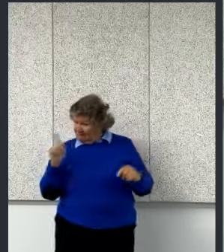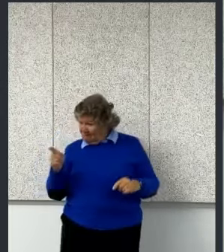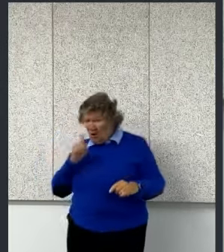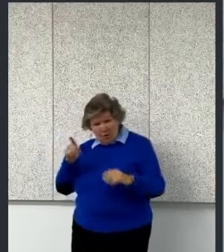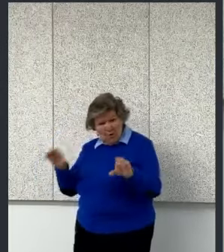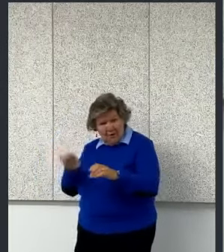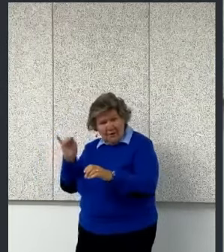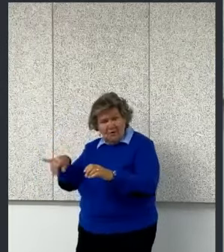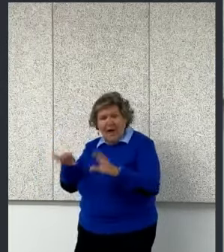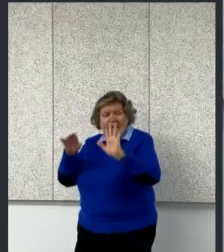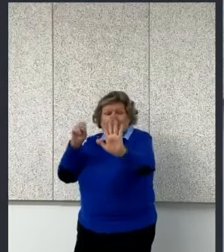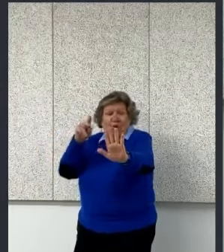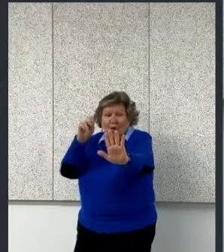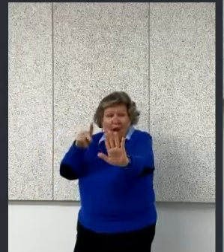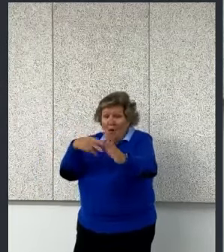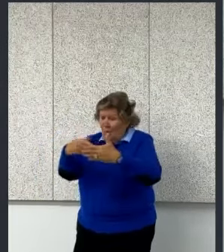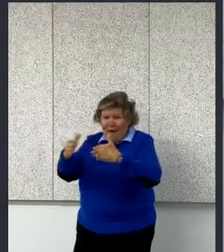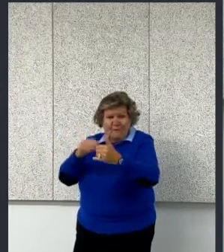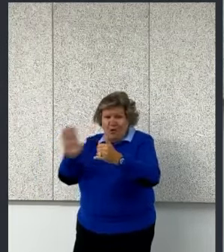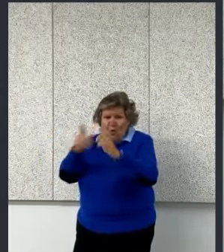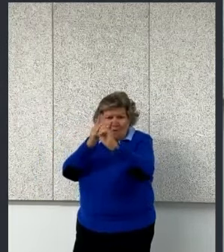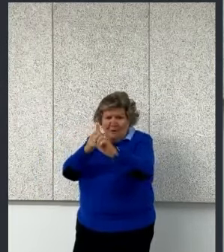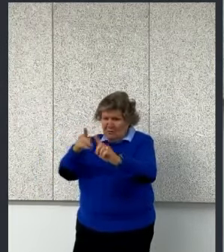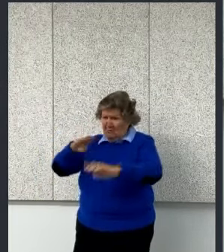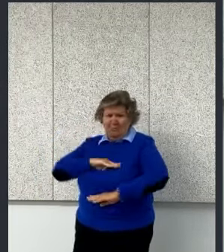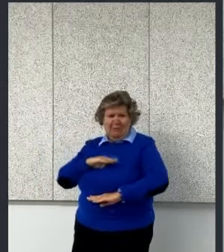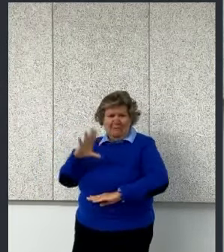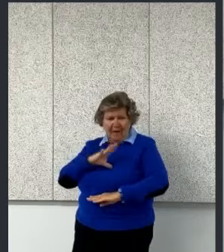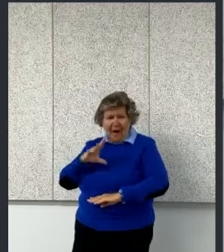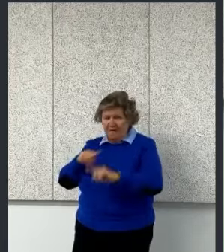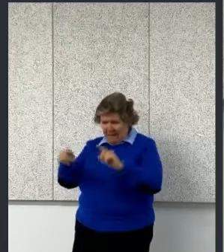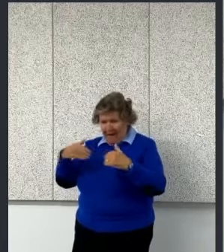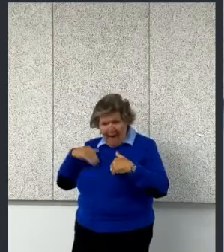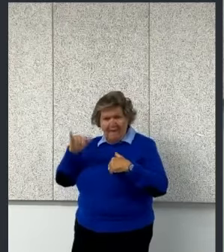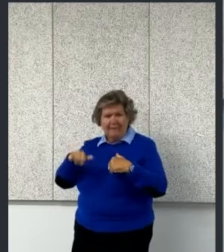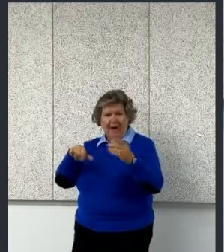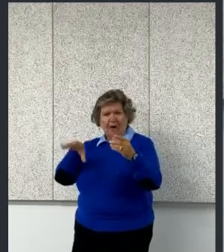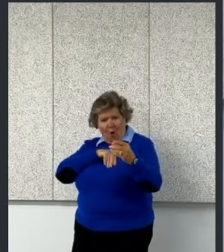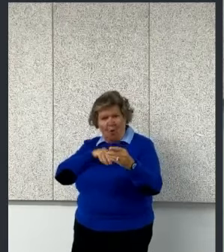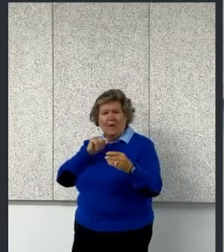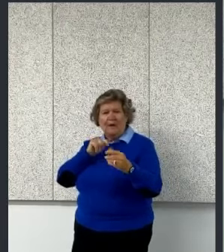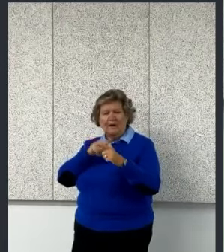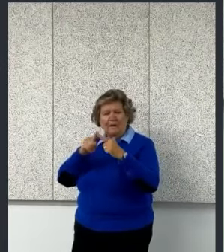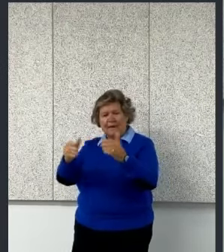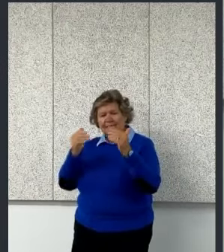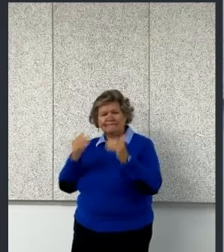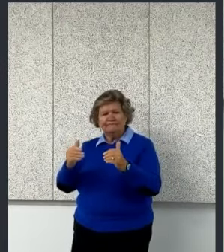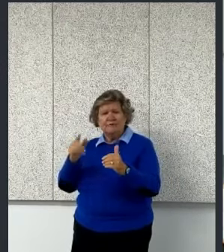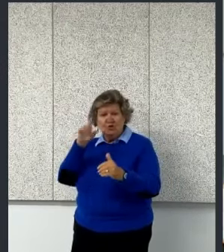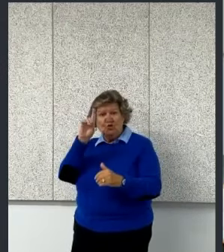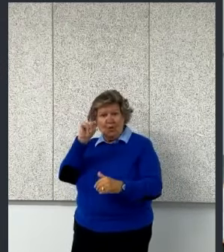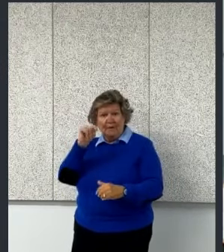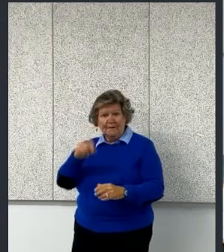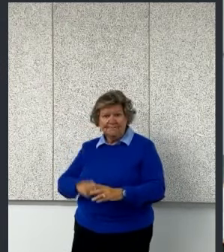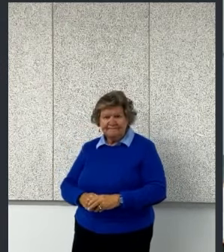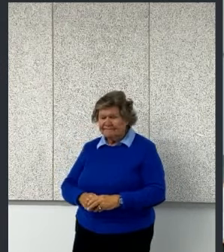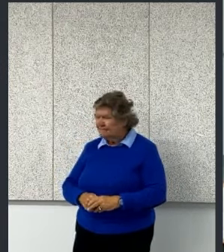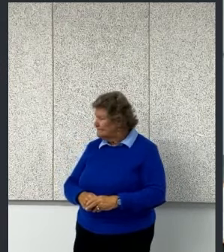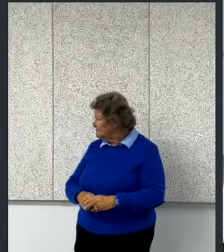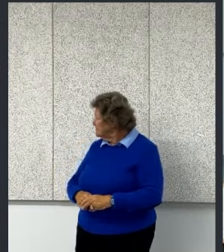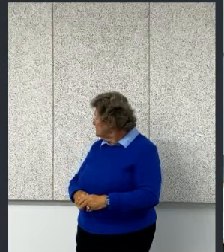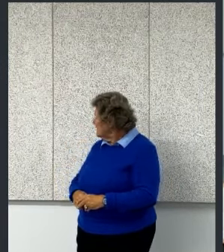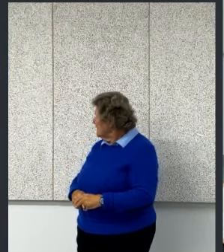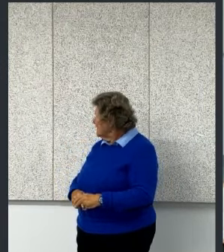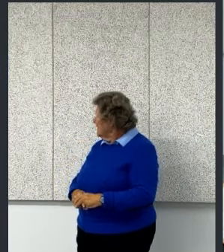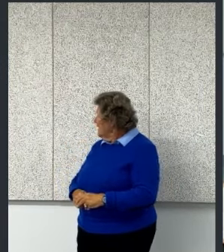okay whatever the mission is, but have it and stick to it and let's see where that goes. So it's both